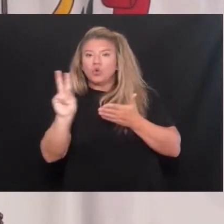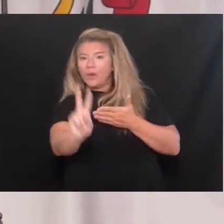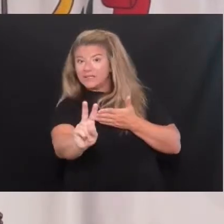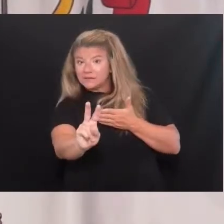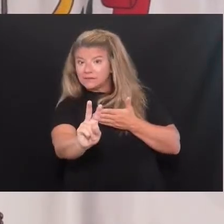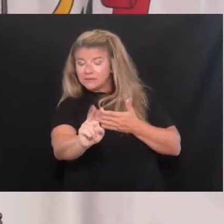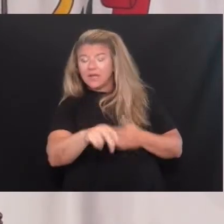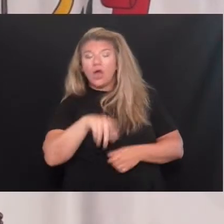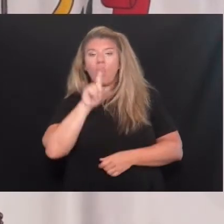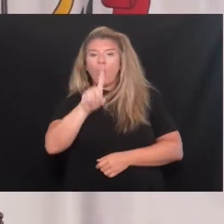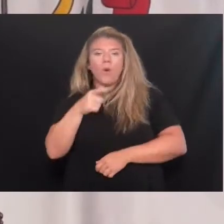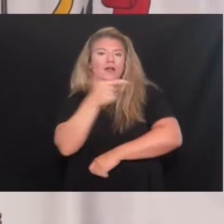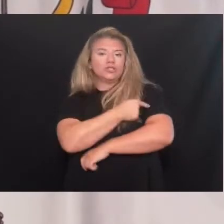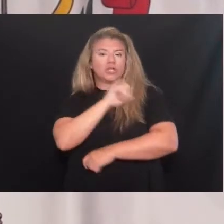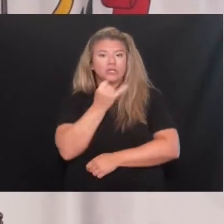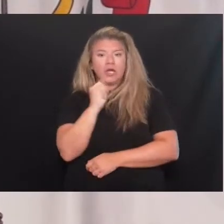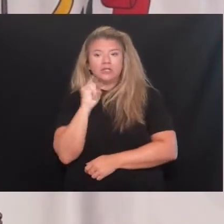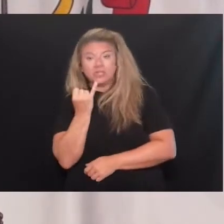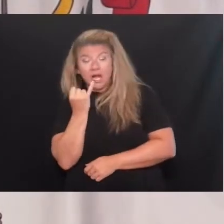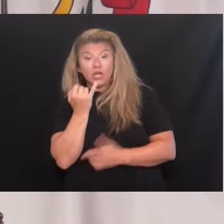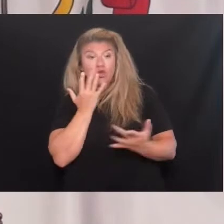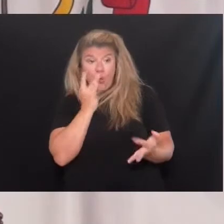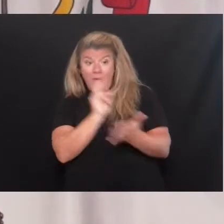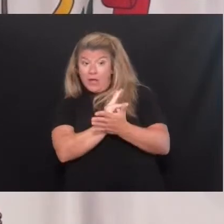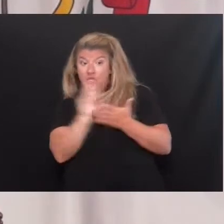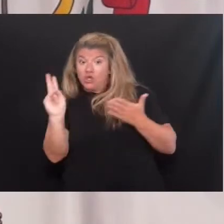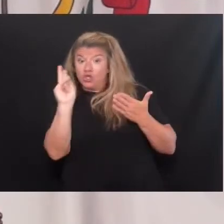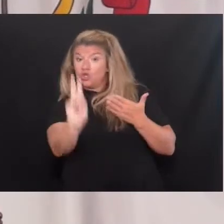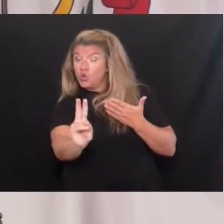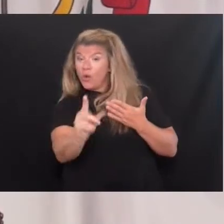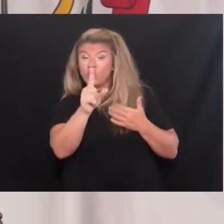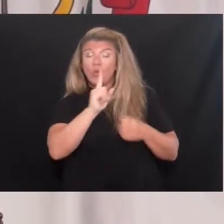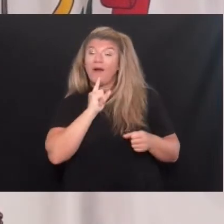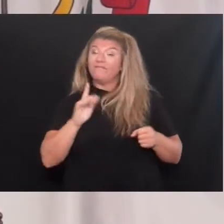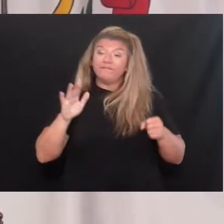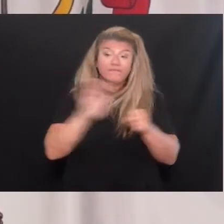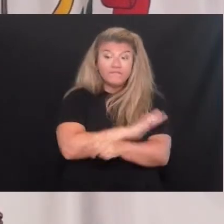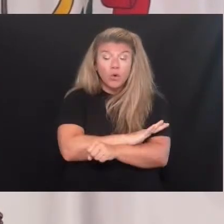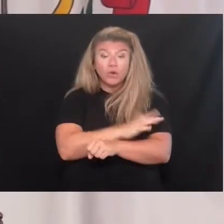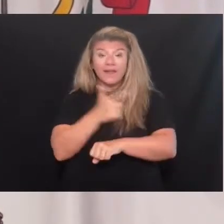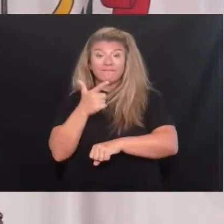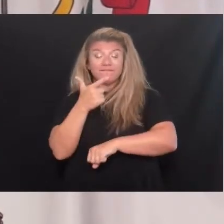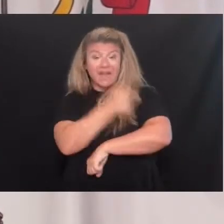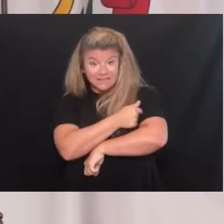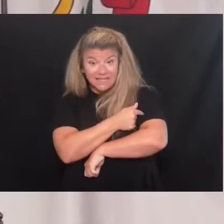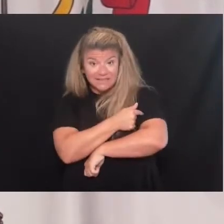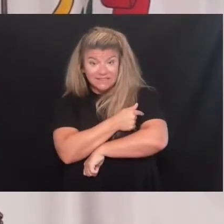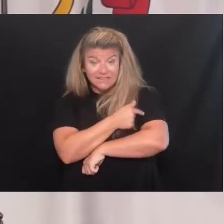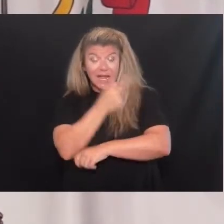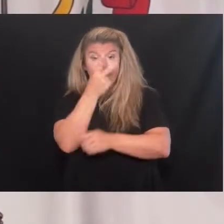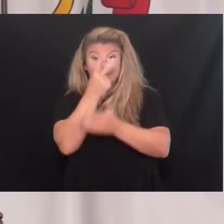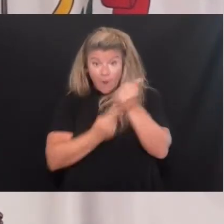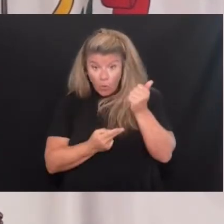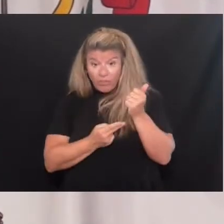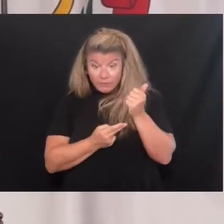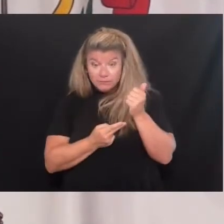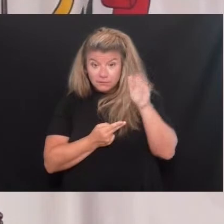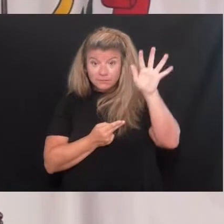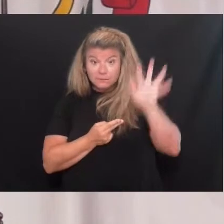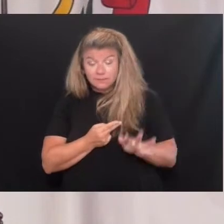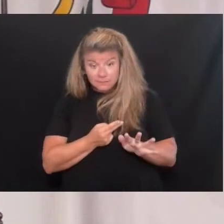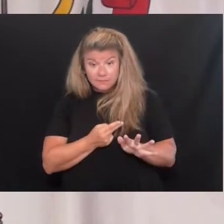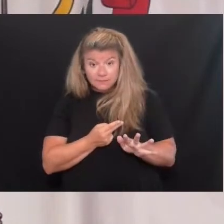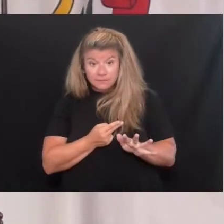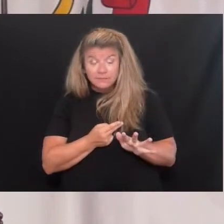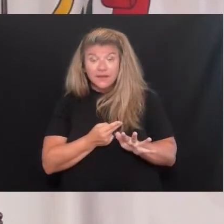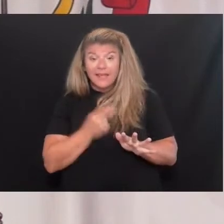1 shot of Johnson & Johnson 2 weeks after that. And you're fully vaccinated and everything in all the 3 of those